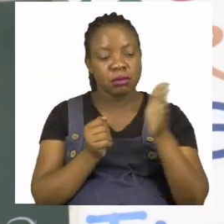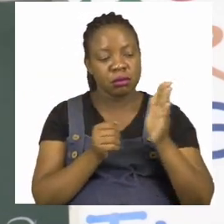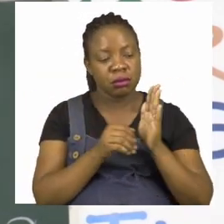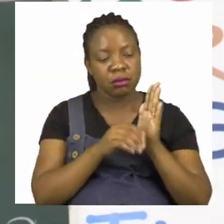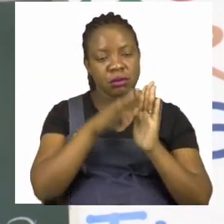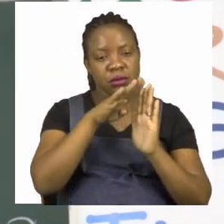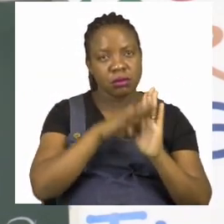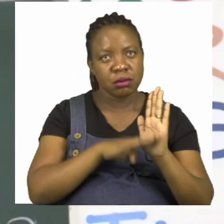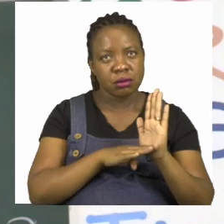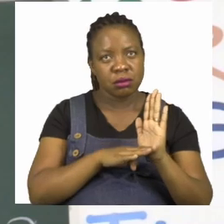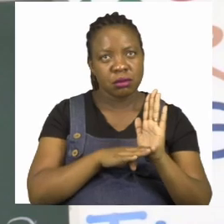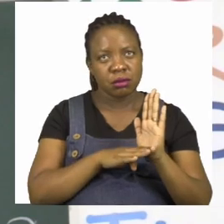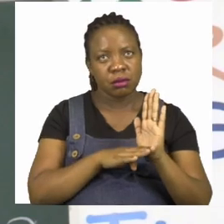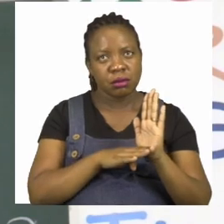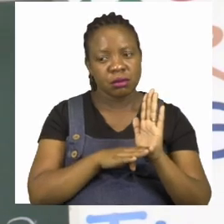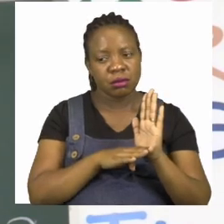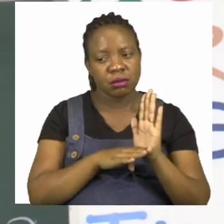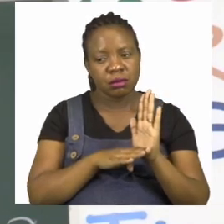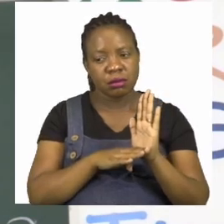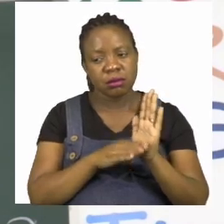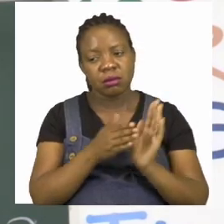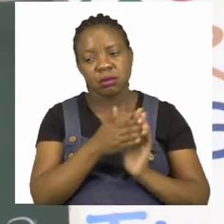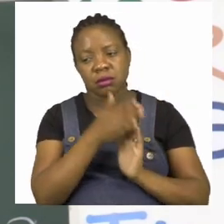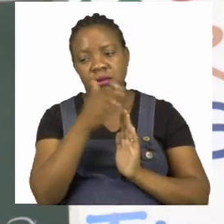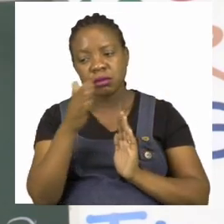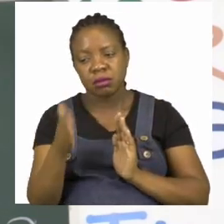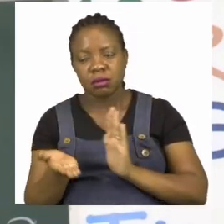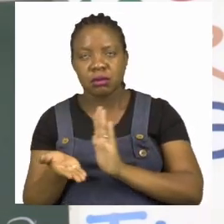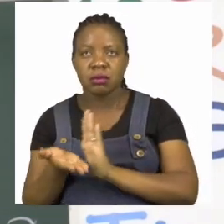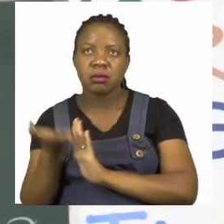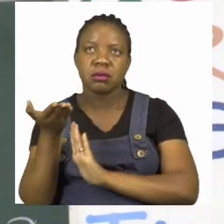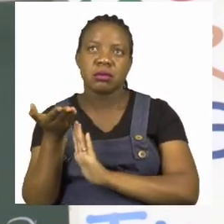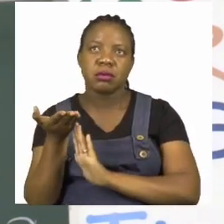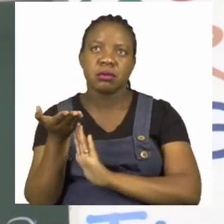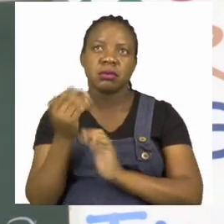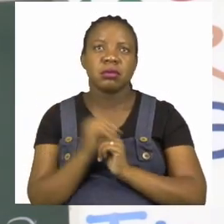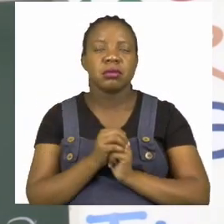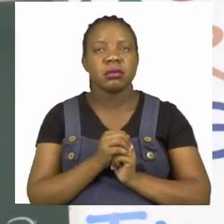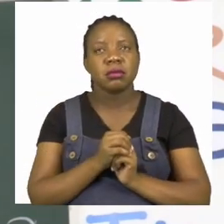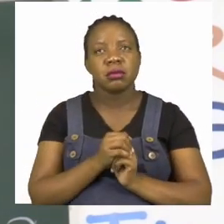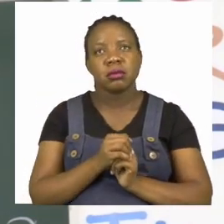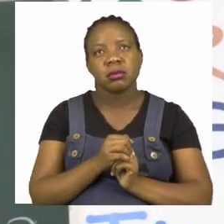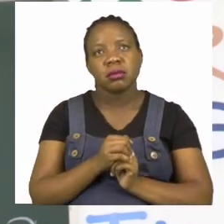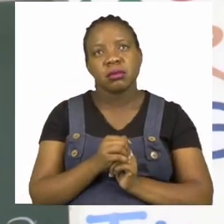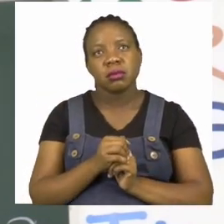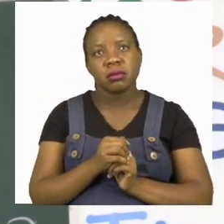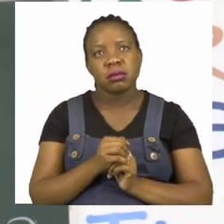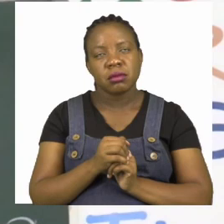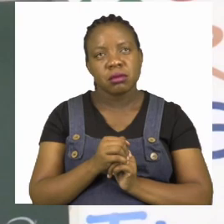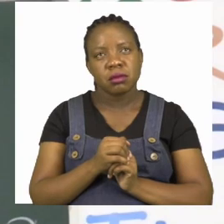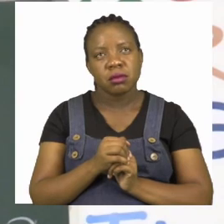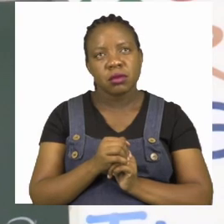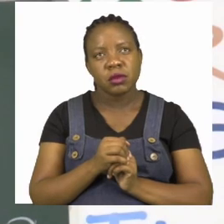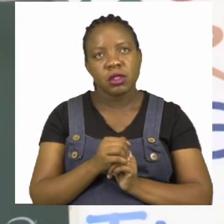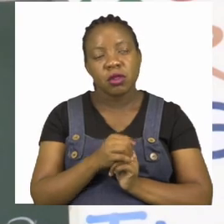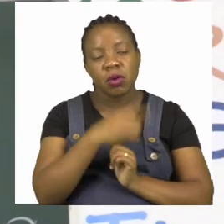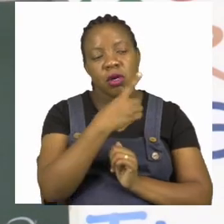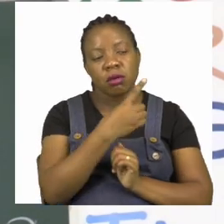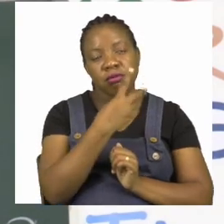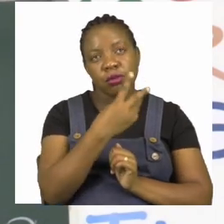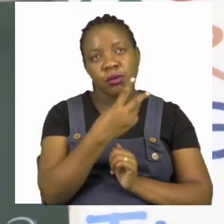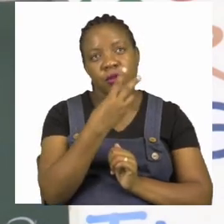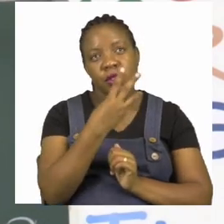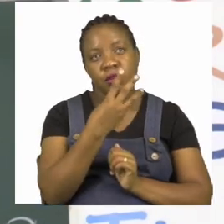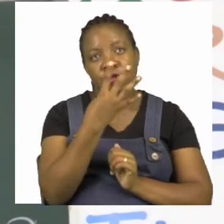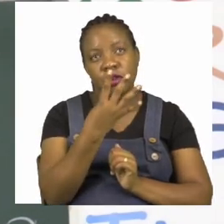going to round up. So if we have numbers that have second digits that are either 1,